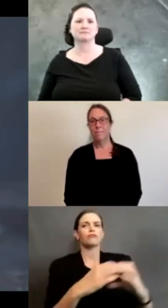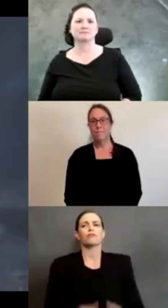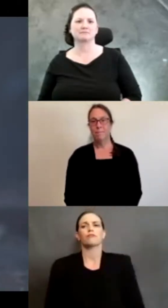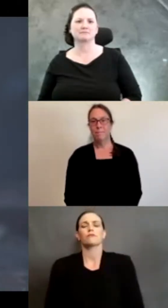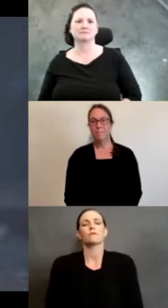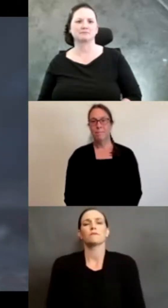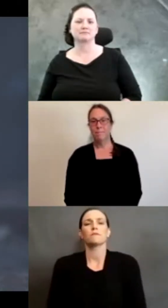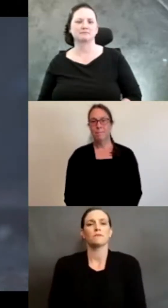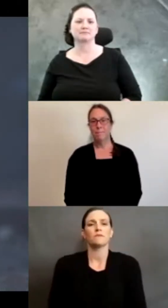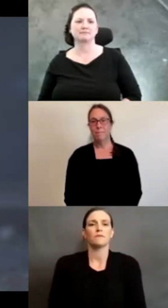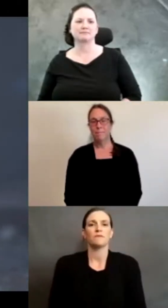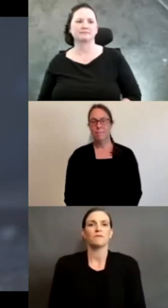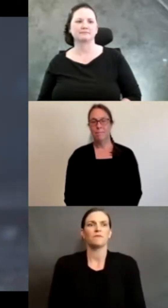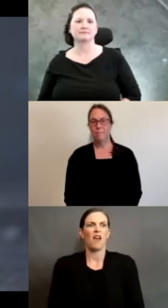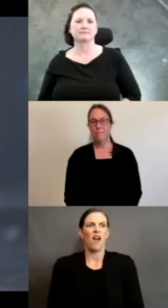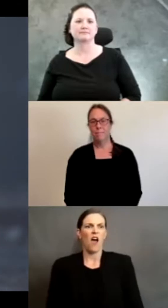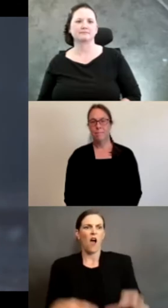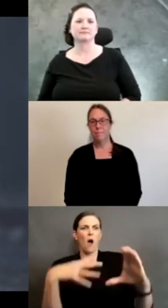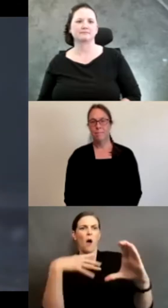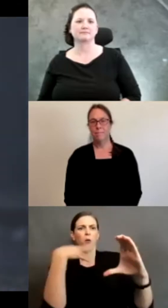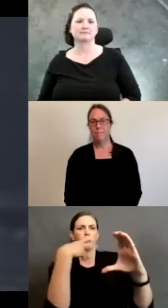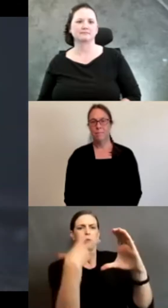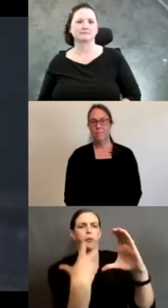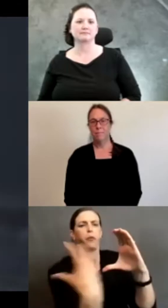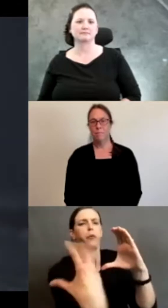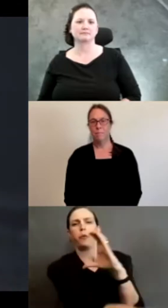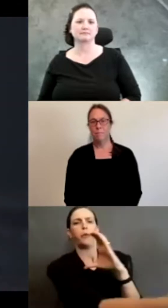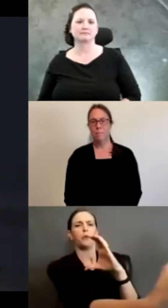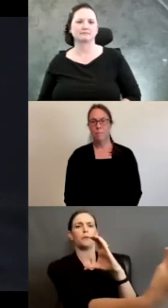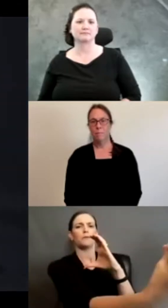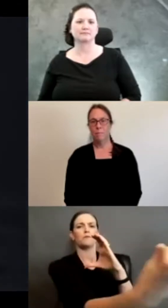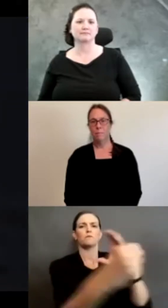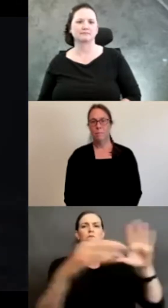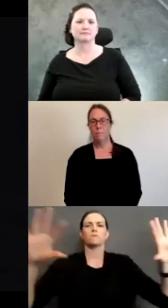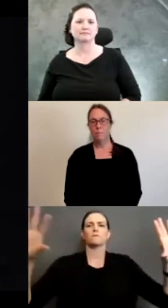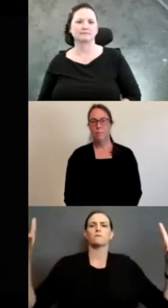They disappear through the wall. The screen fades to black.